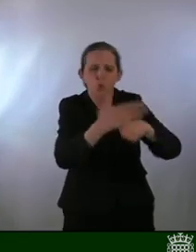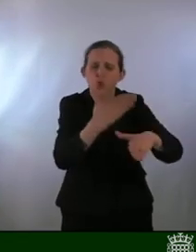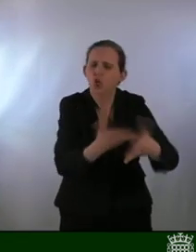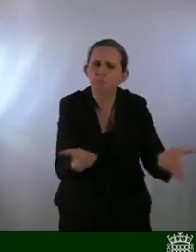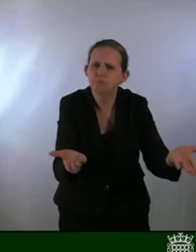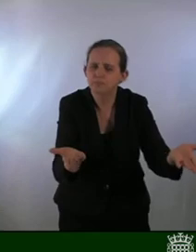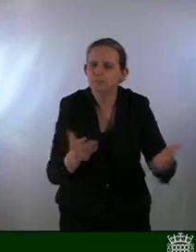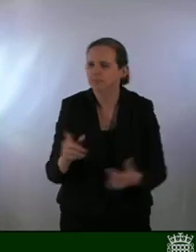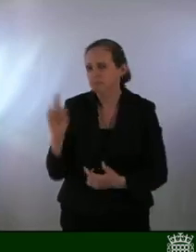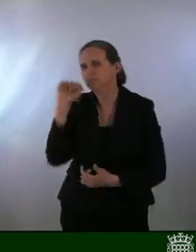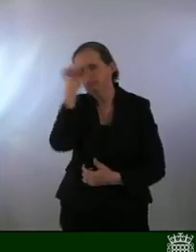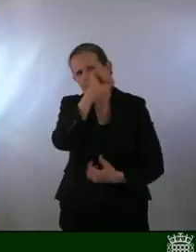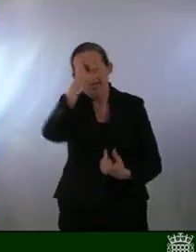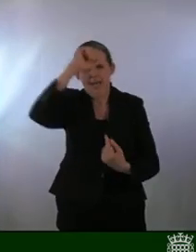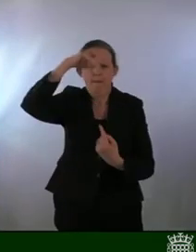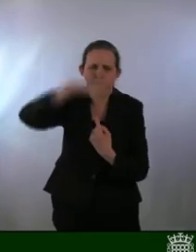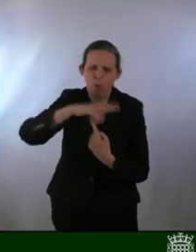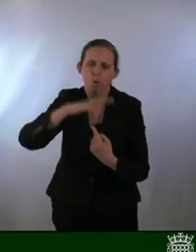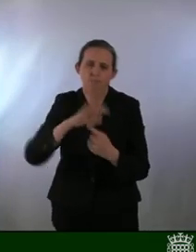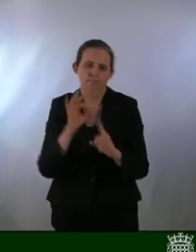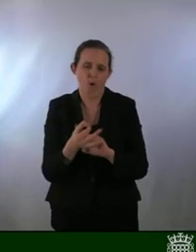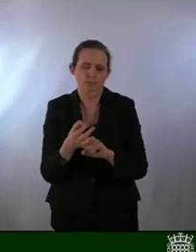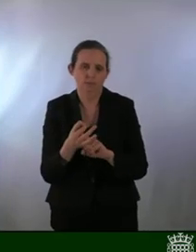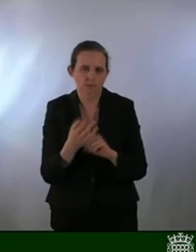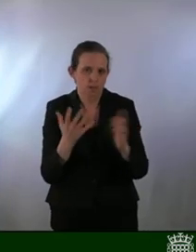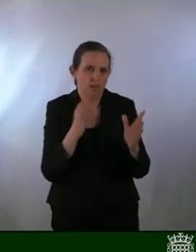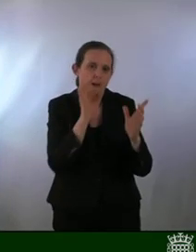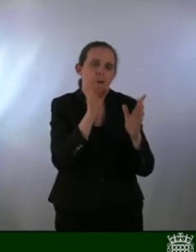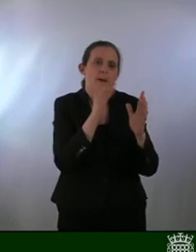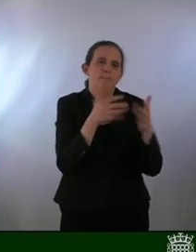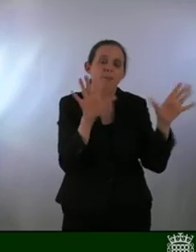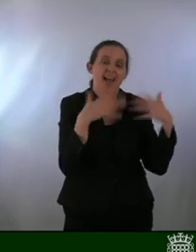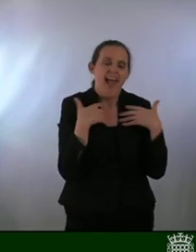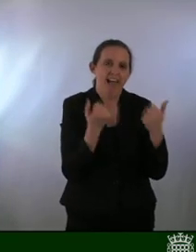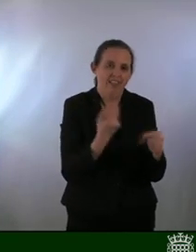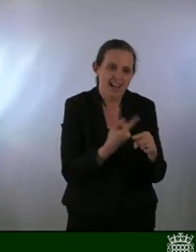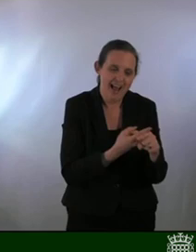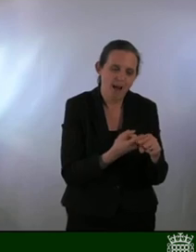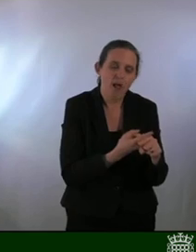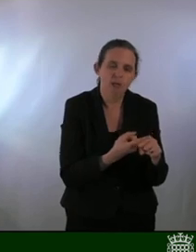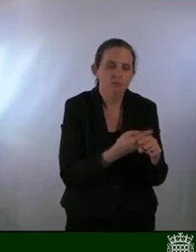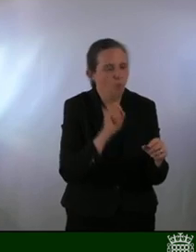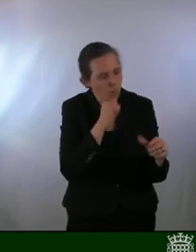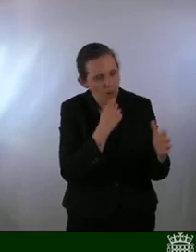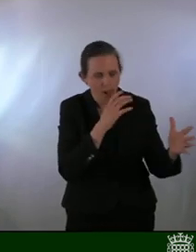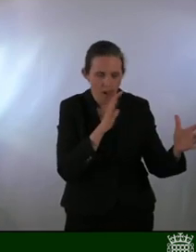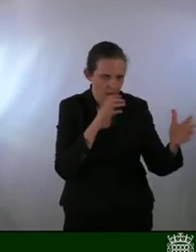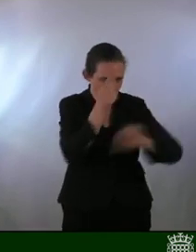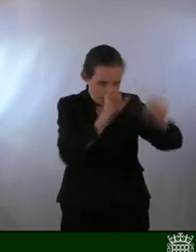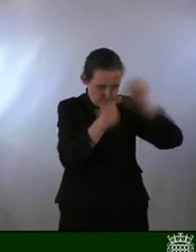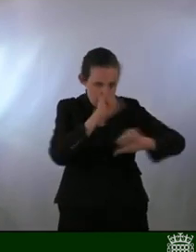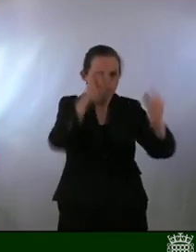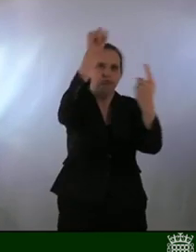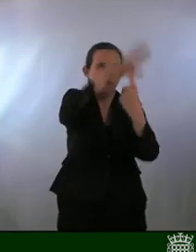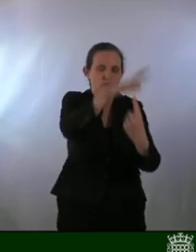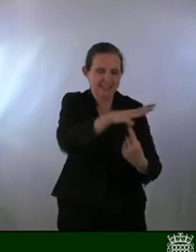is an incredibly important point, and Public Health England are addressing the order of prioritisation, and we're